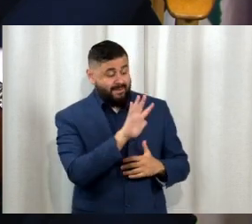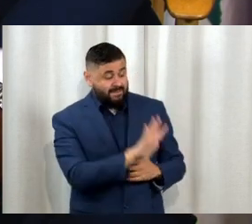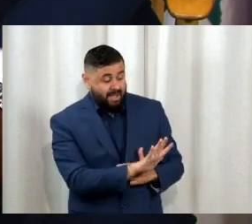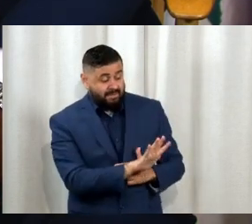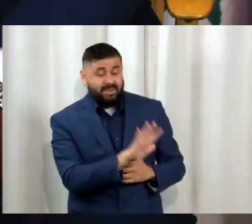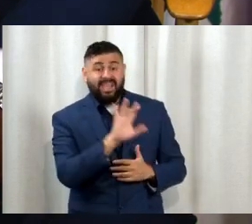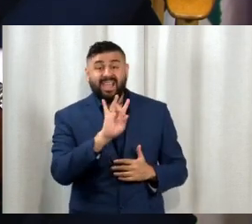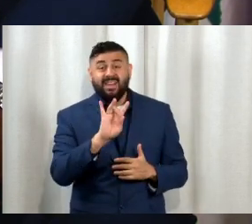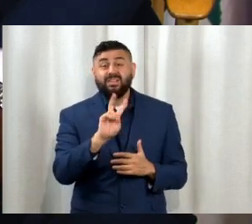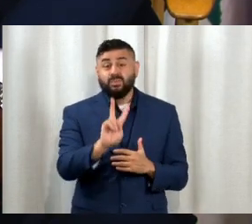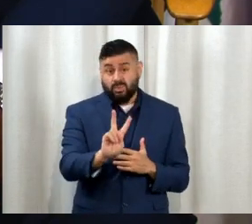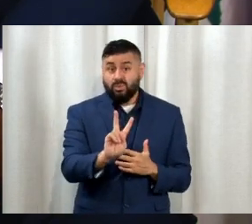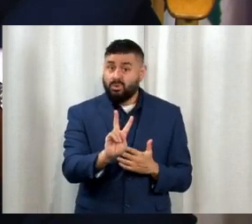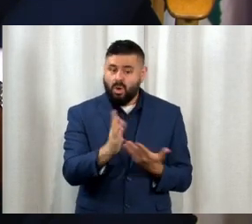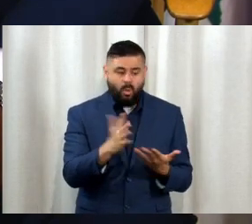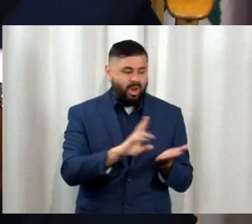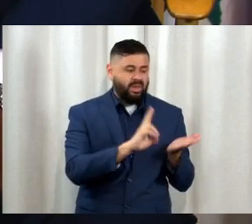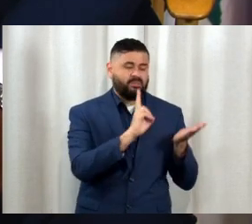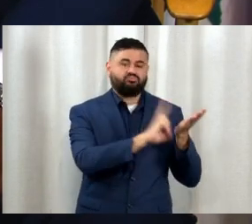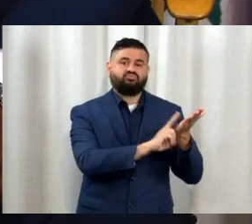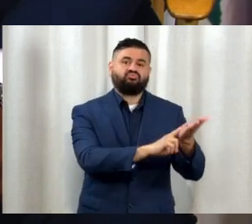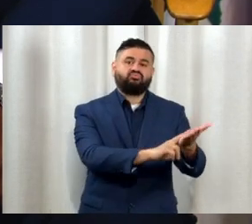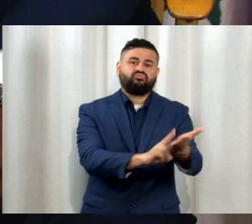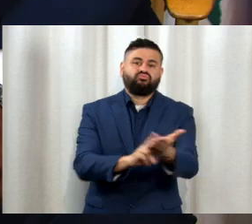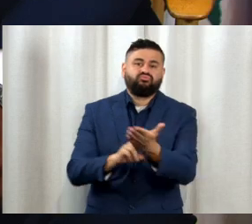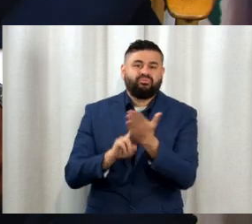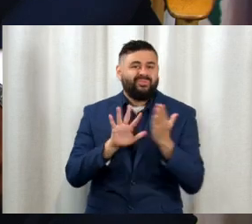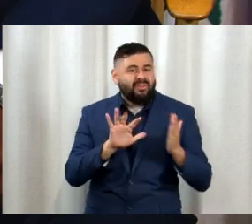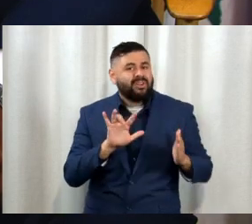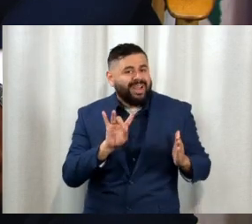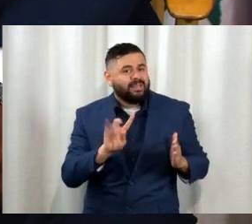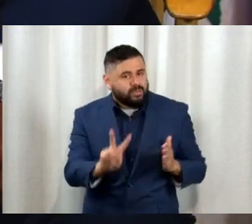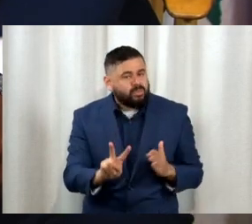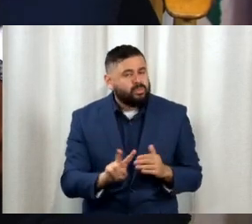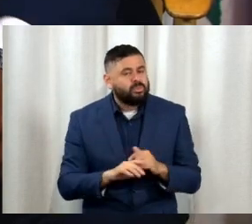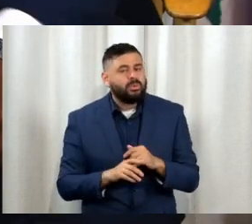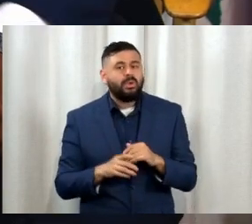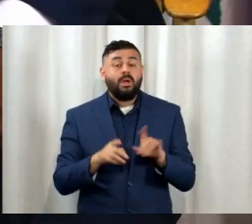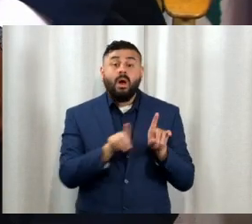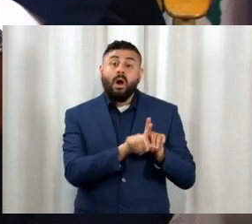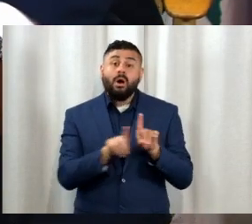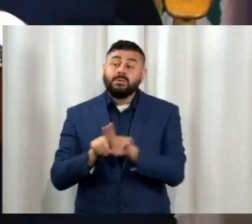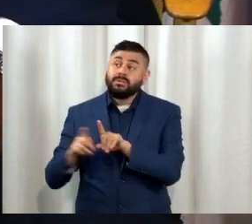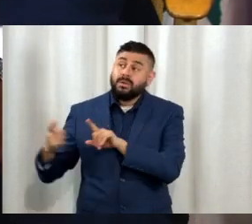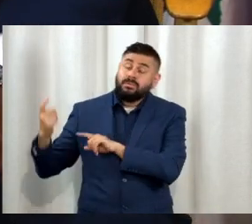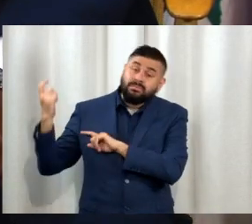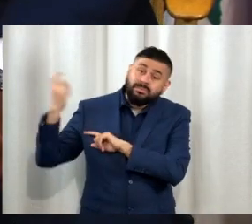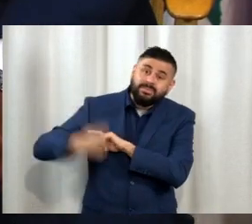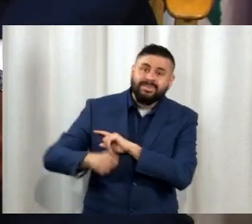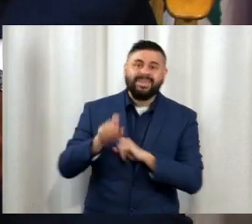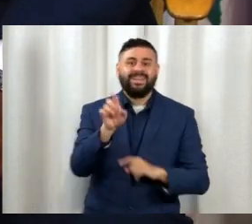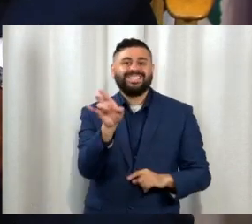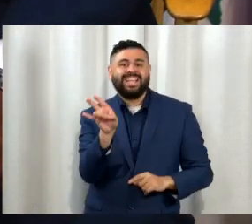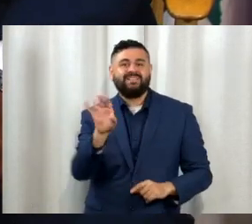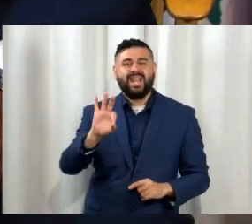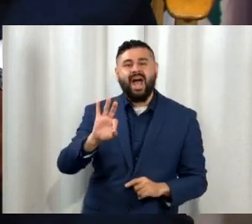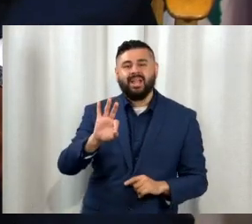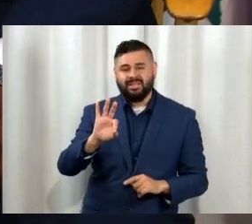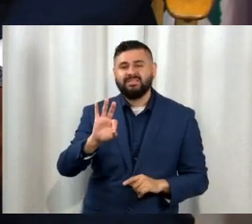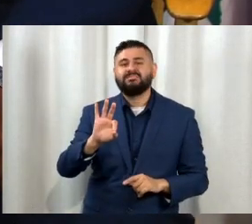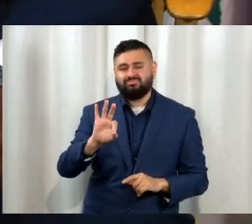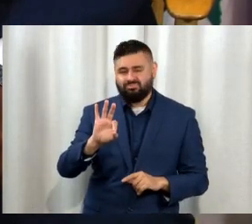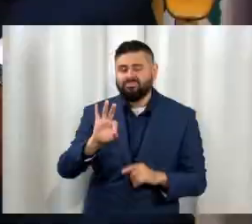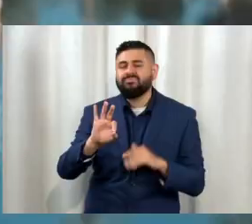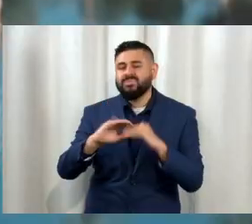housing vouchers are leased up with permanent housing. And on top of that, we recently received 79 stability housing vouchers from